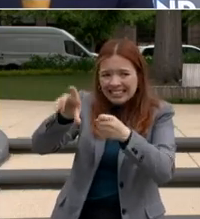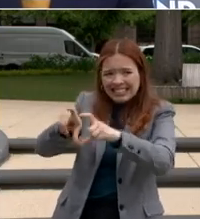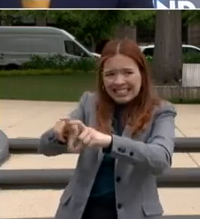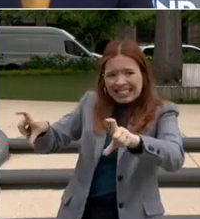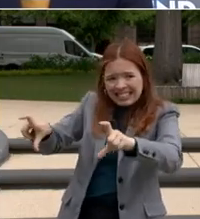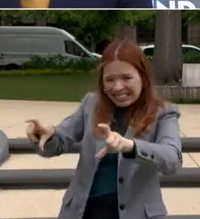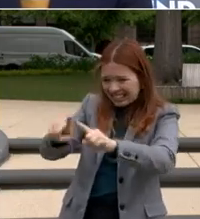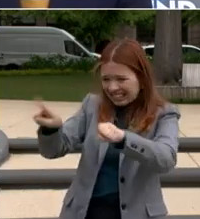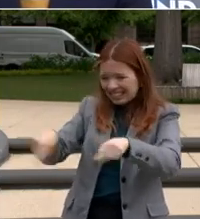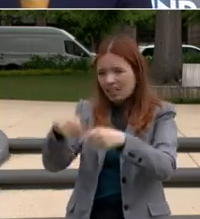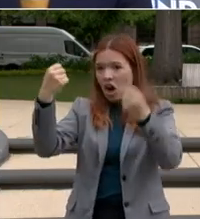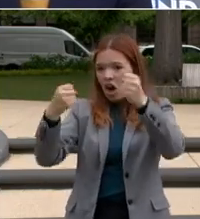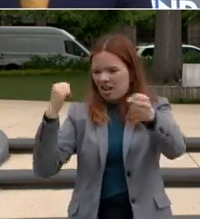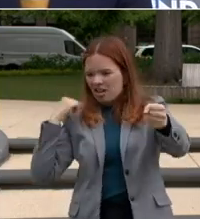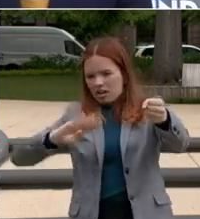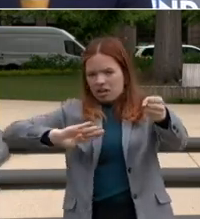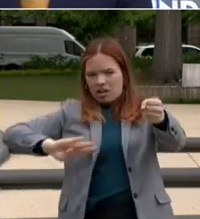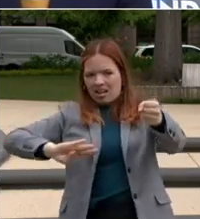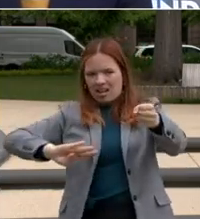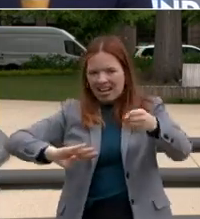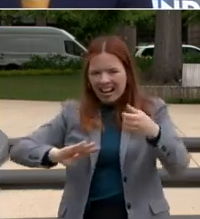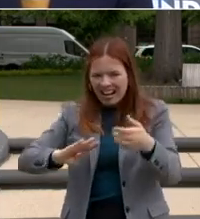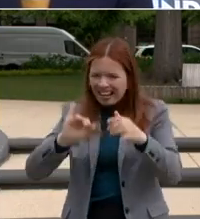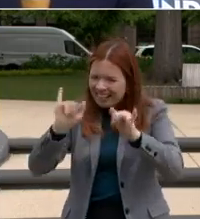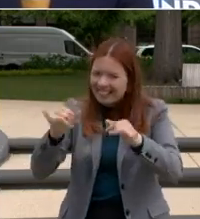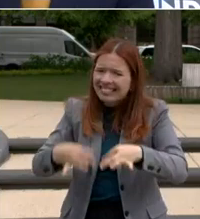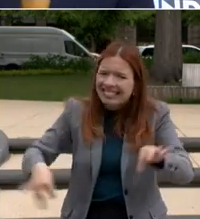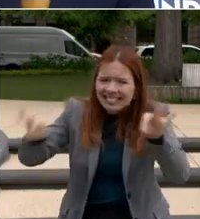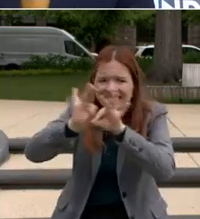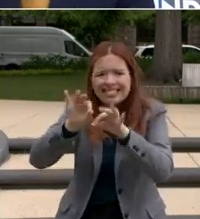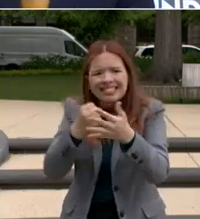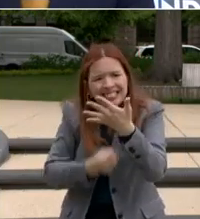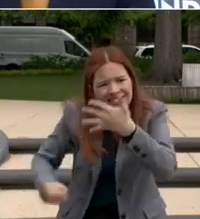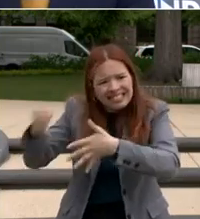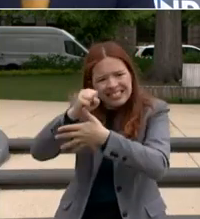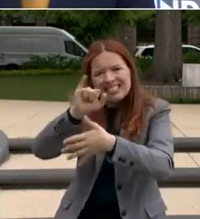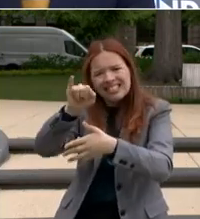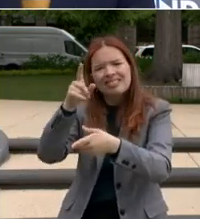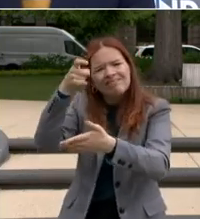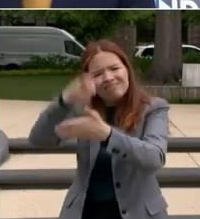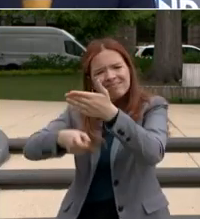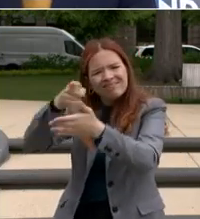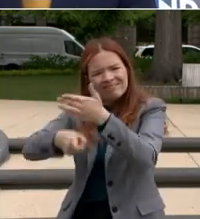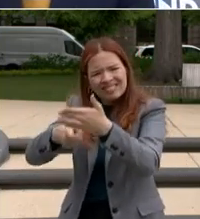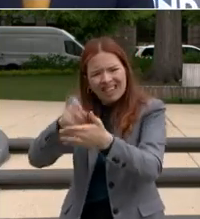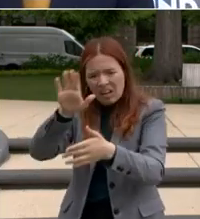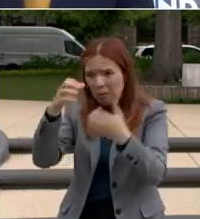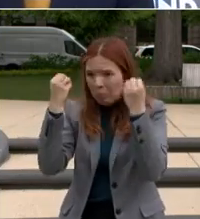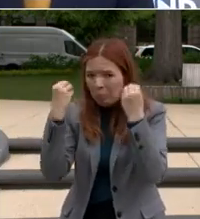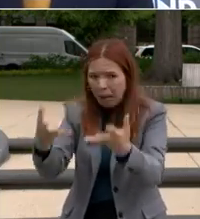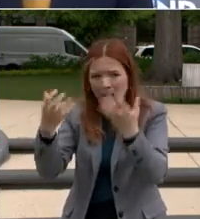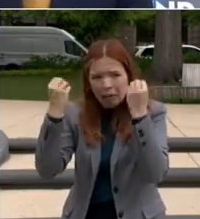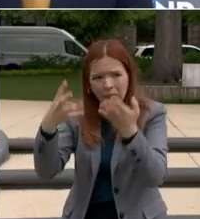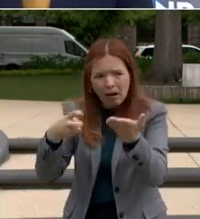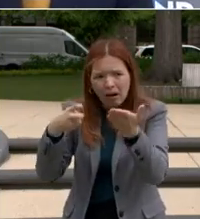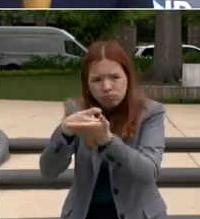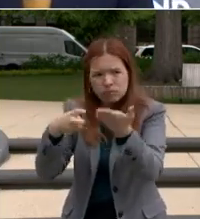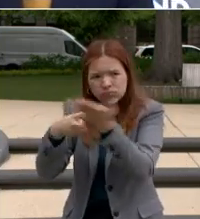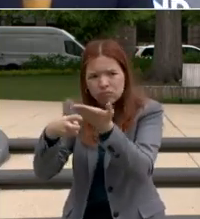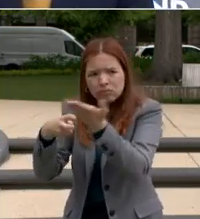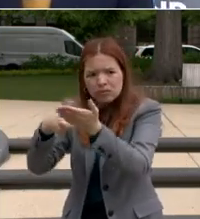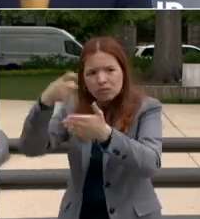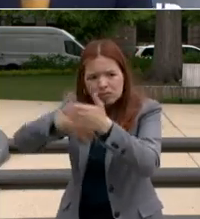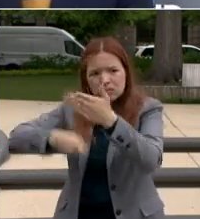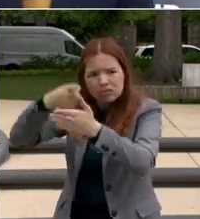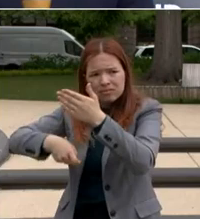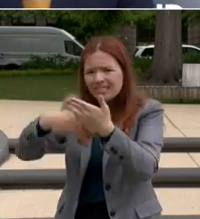to prioritizing the offenders by how many outstanding tickets they go, and then go to their house and get their car there rather than just